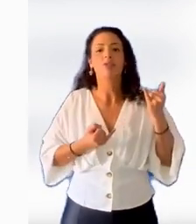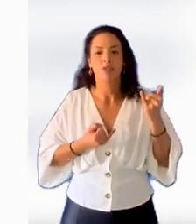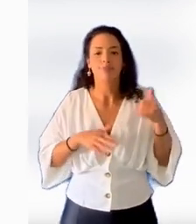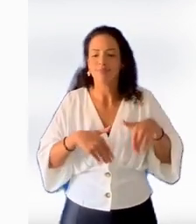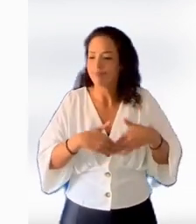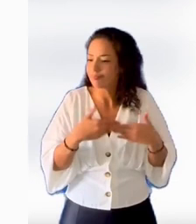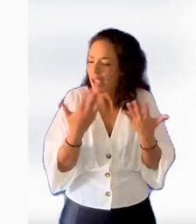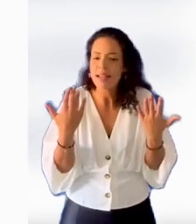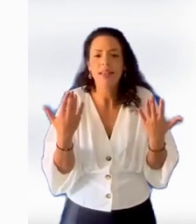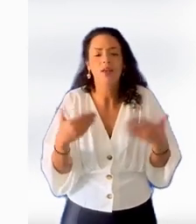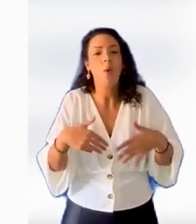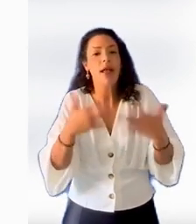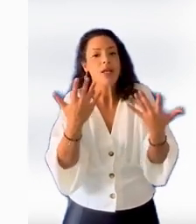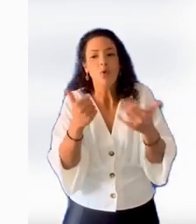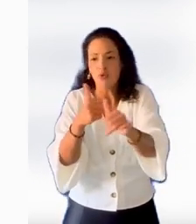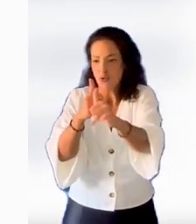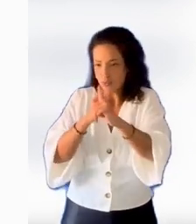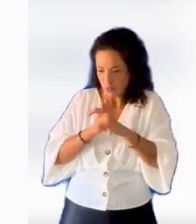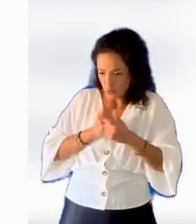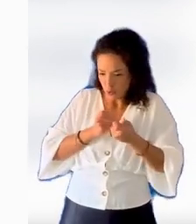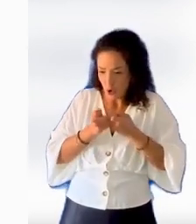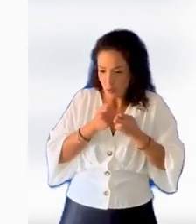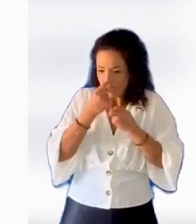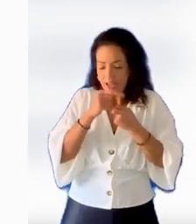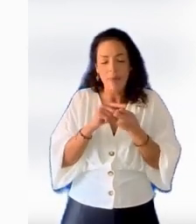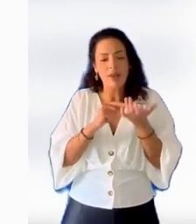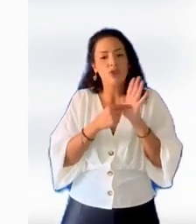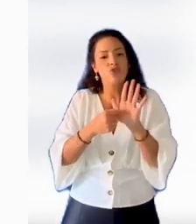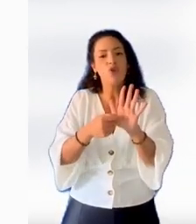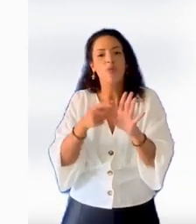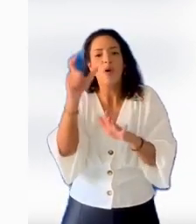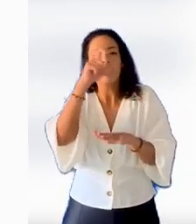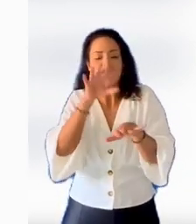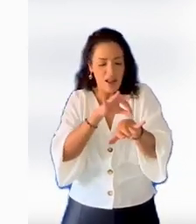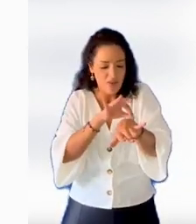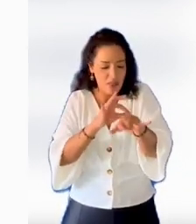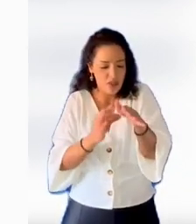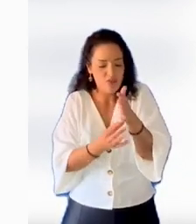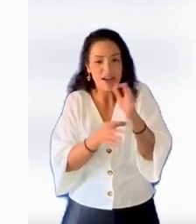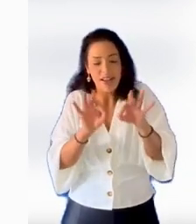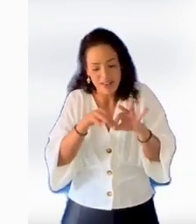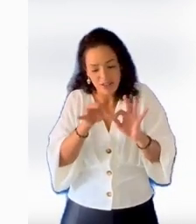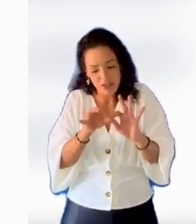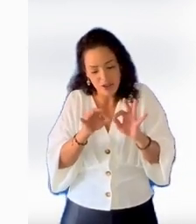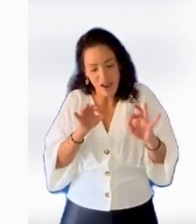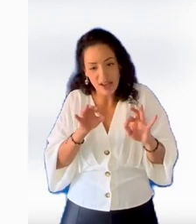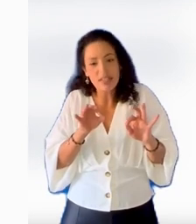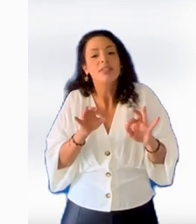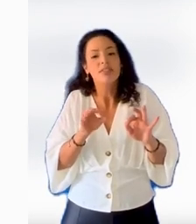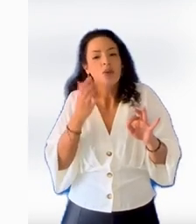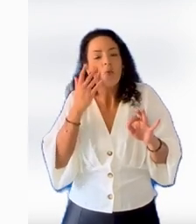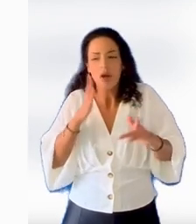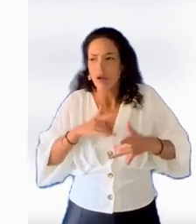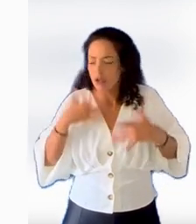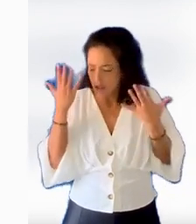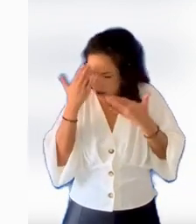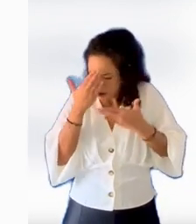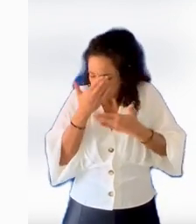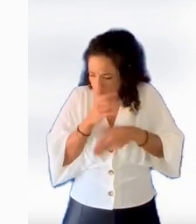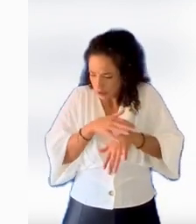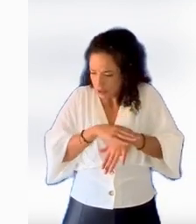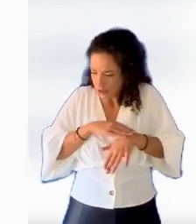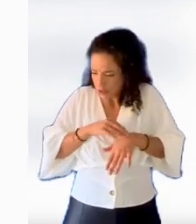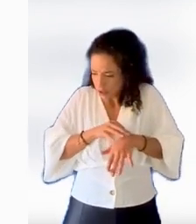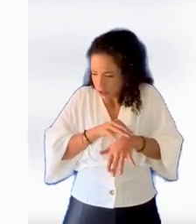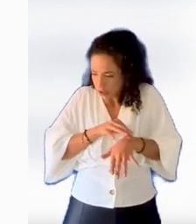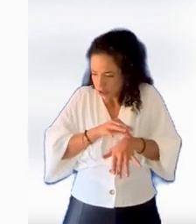or anyone who supports someone to cope can be represented by one of these strands of coloured thread and tied together so that in the darkness, someone may touch the